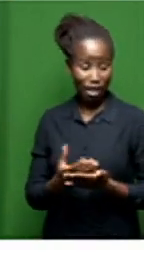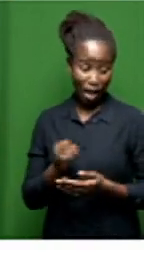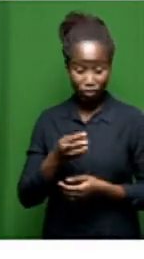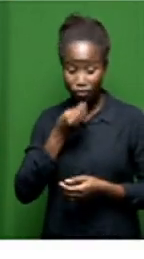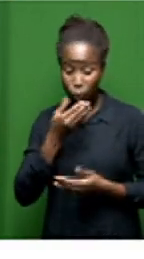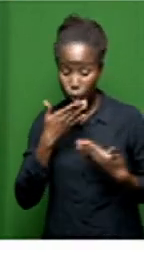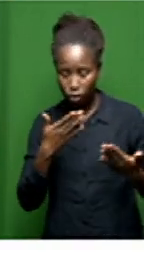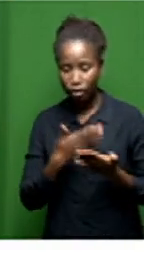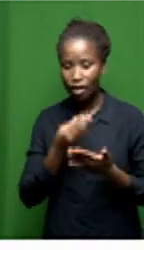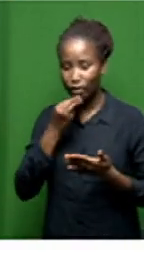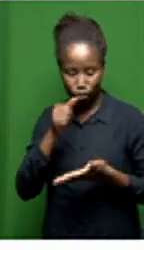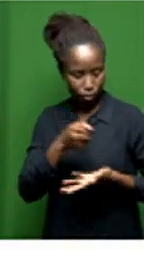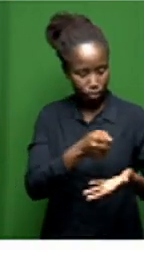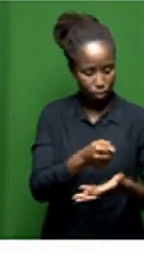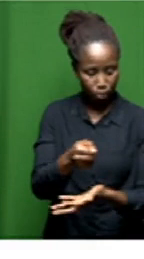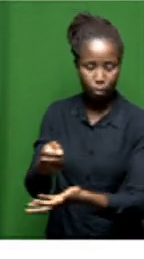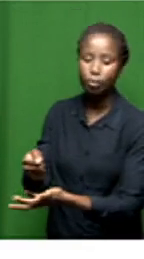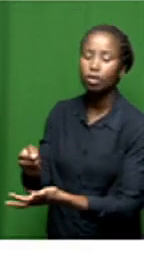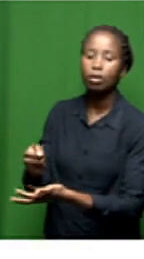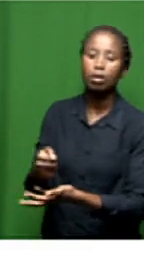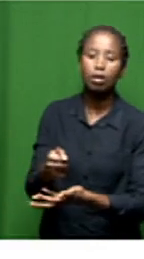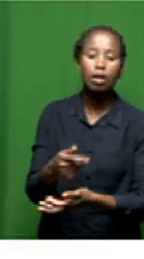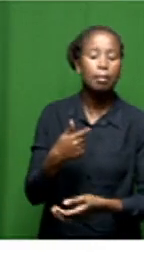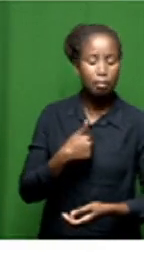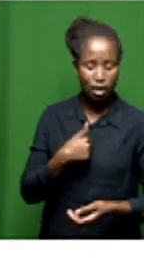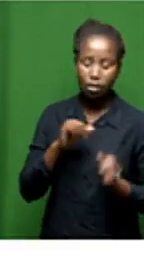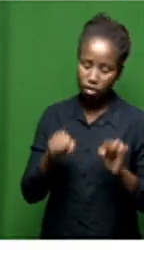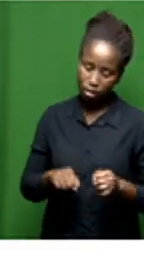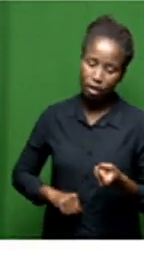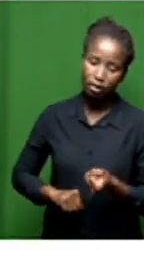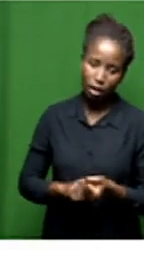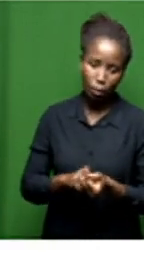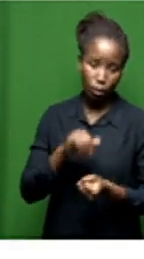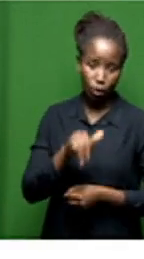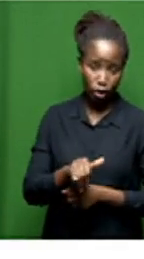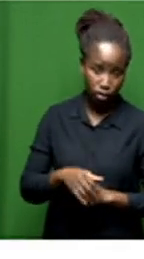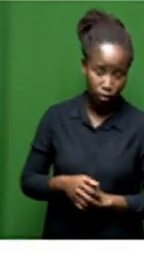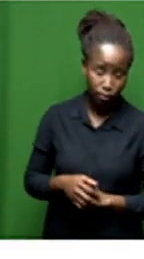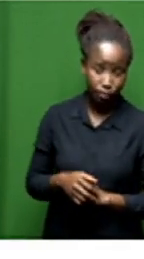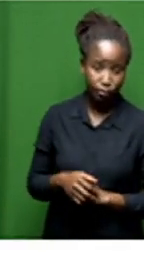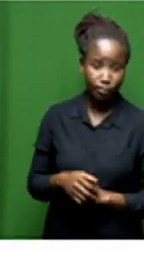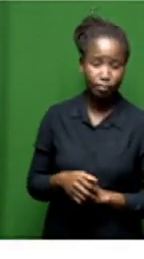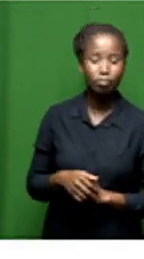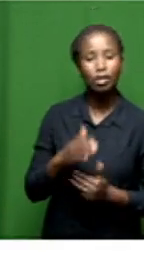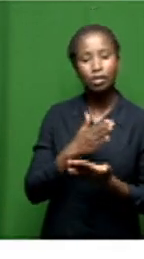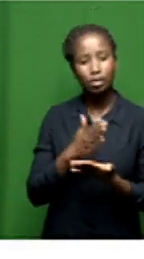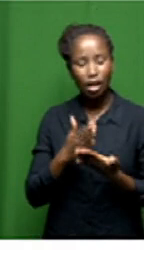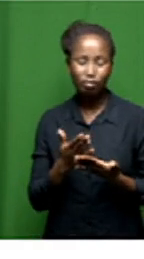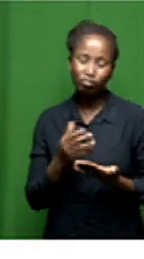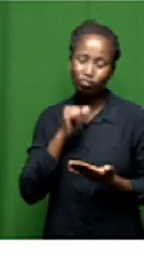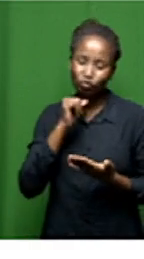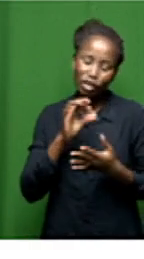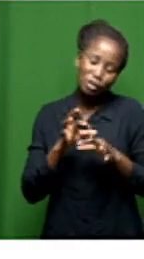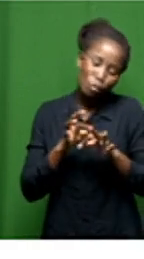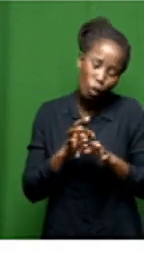done that, and we're already doing it. So I am in favor. I think sports, other small incentives,